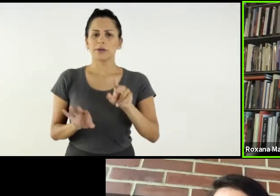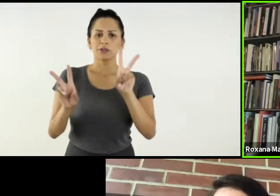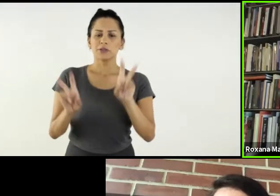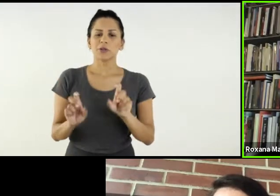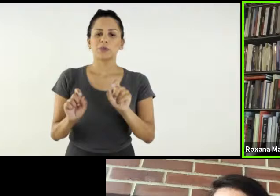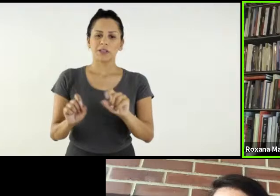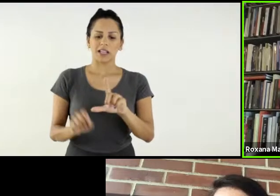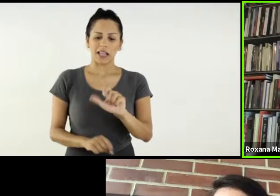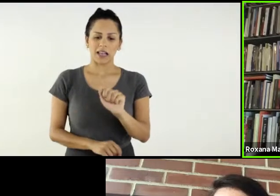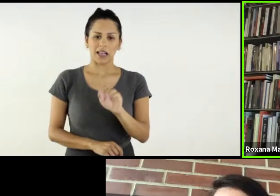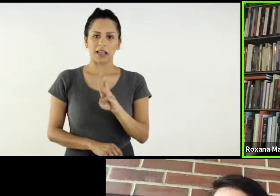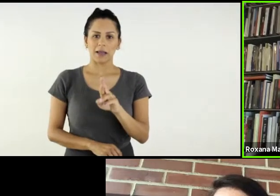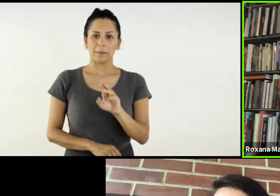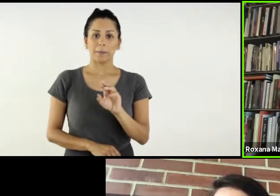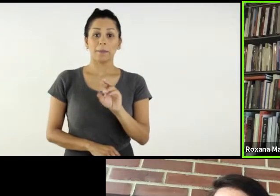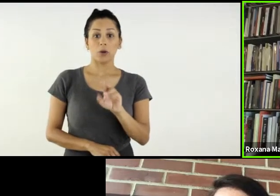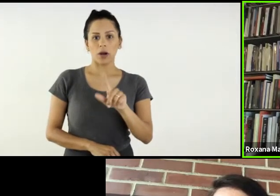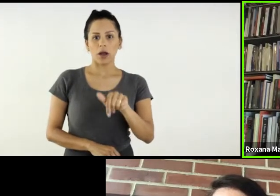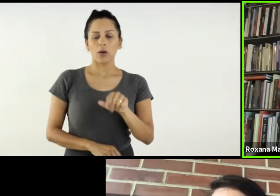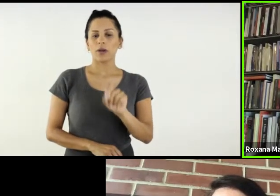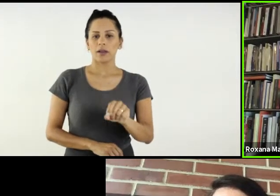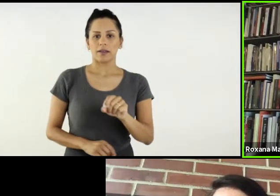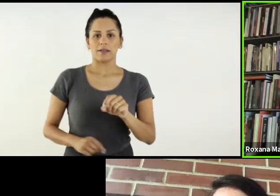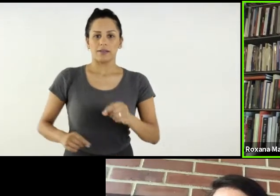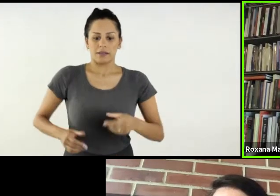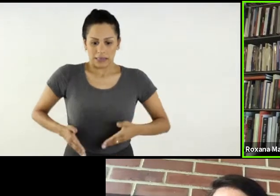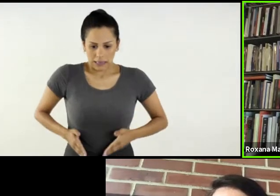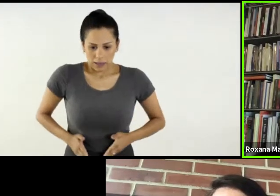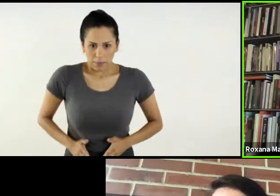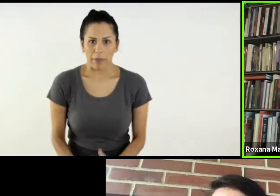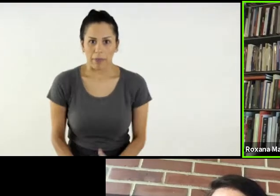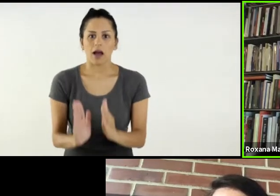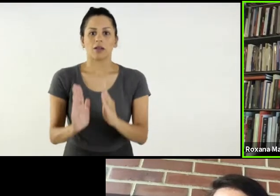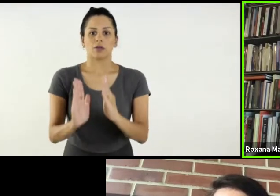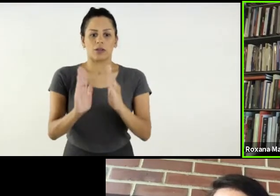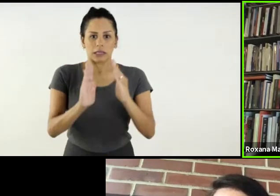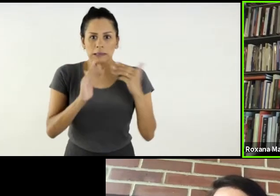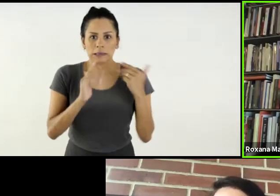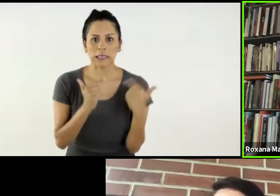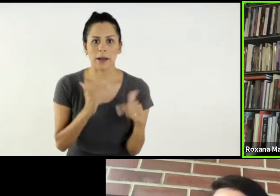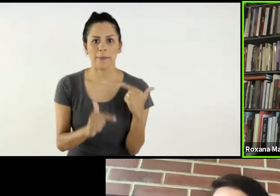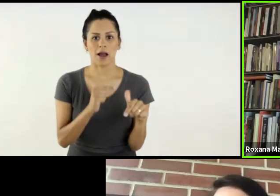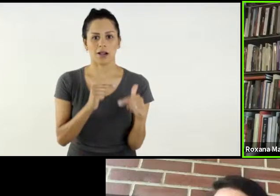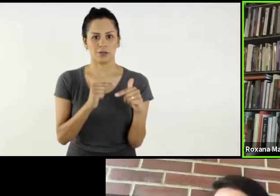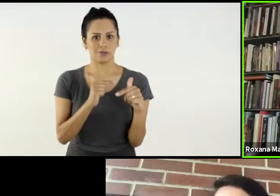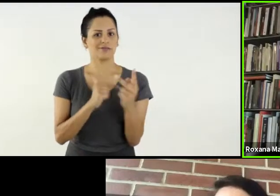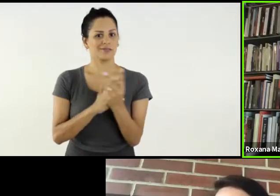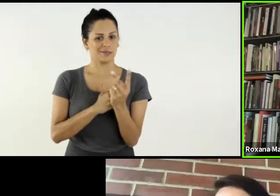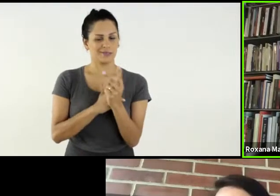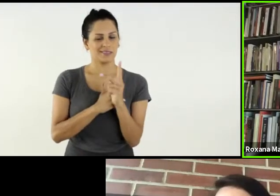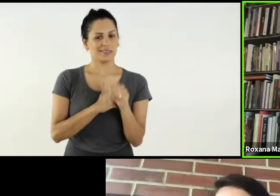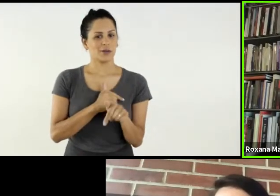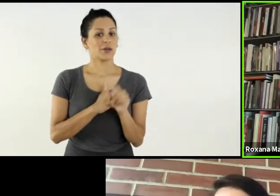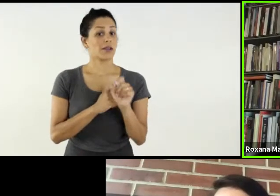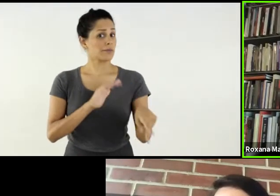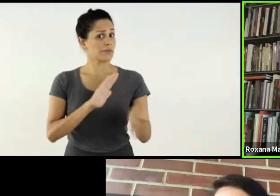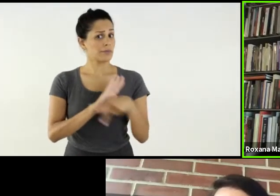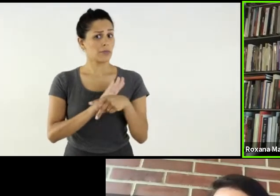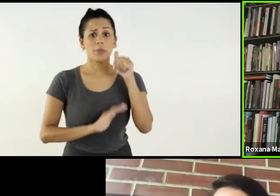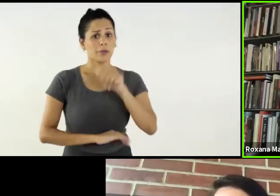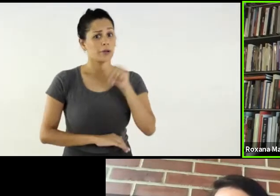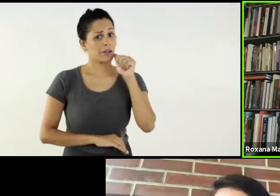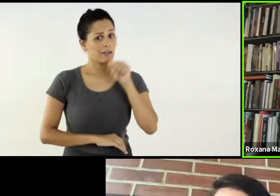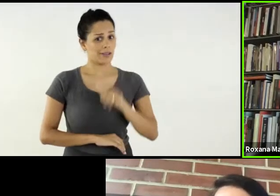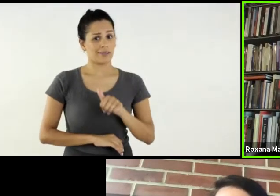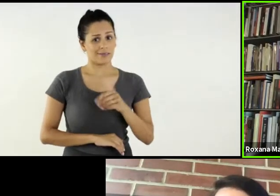only women have and can perform. And then the labor of assembling and redistributing all